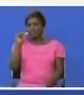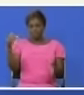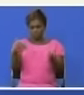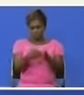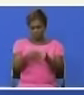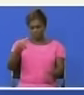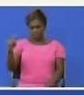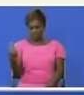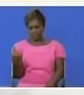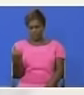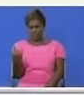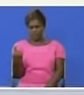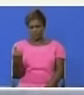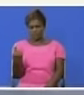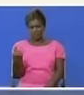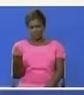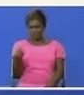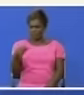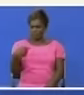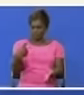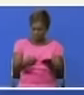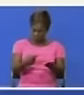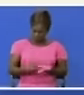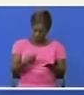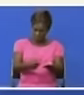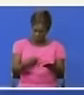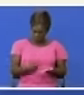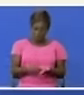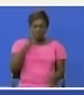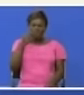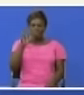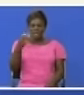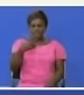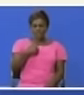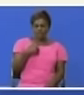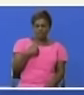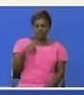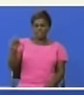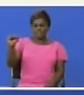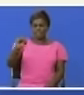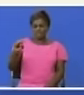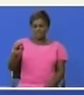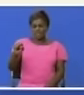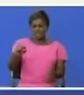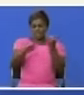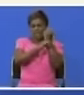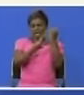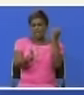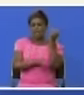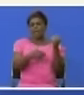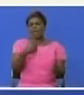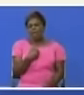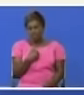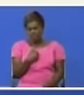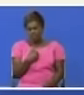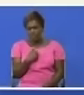first. They entered into negotiations. It is there in France. It is there in Singapore. It has covered many other jurisdictions